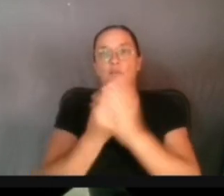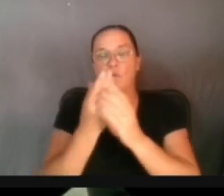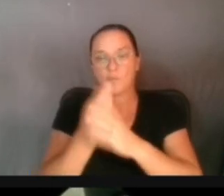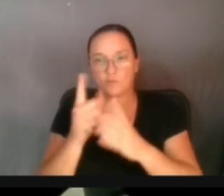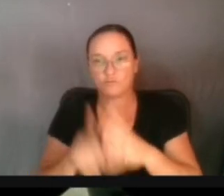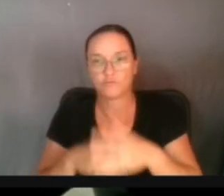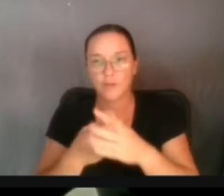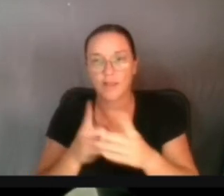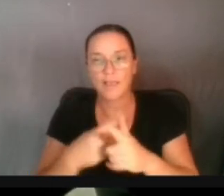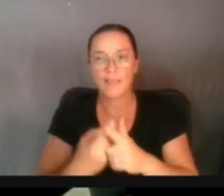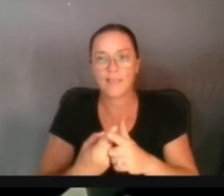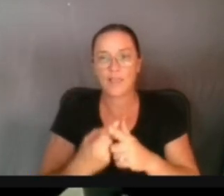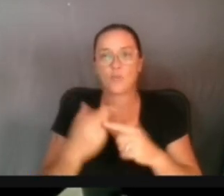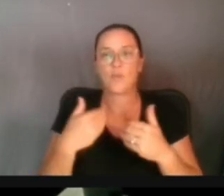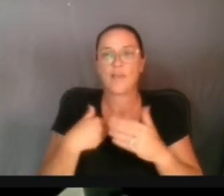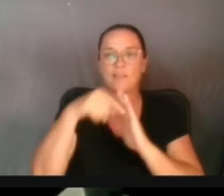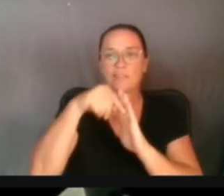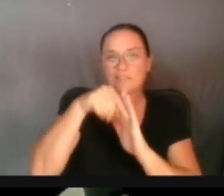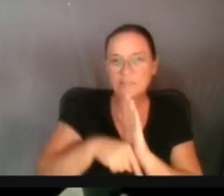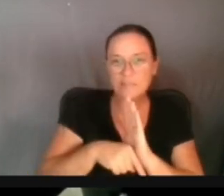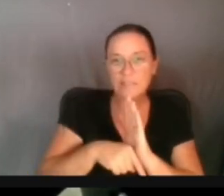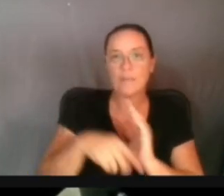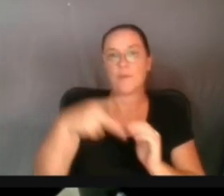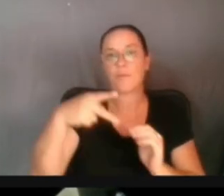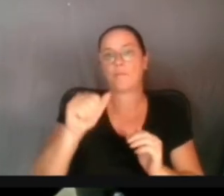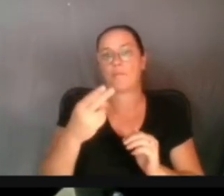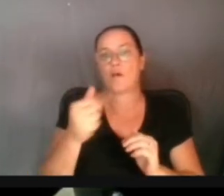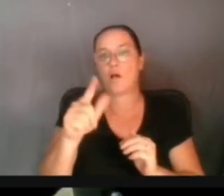those deep Pāhala earthquakes in blue.